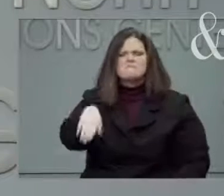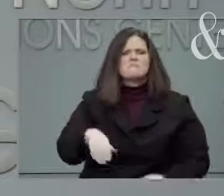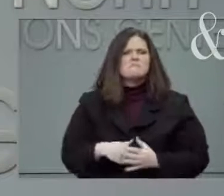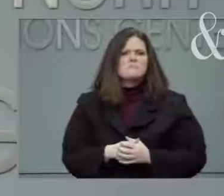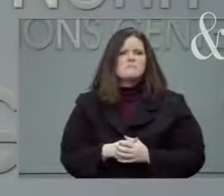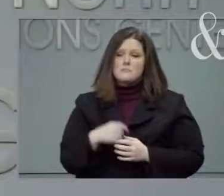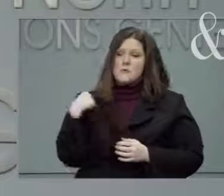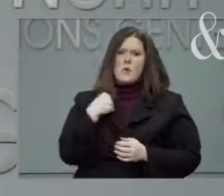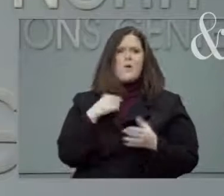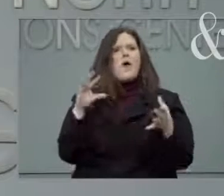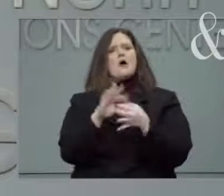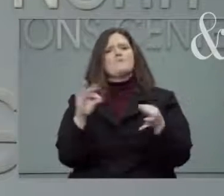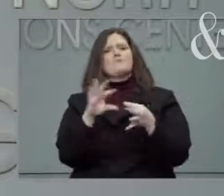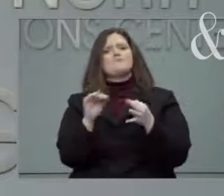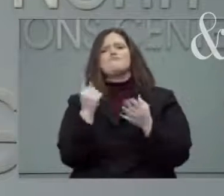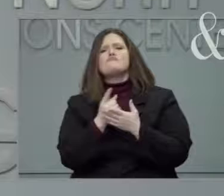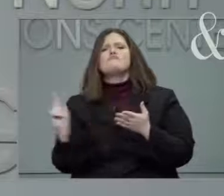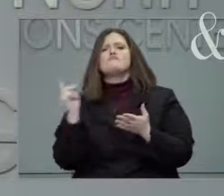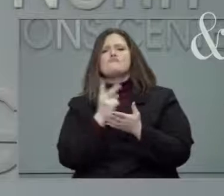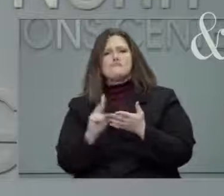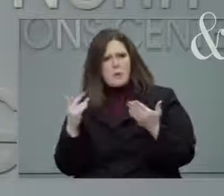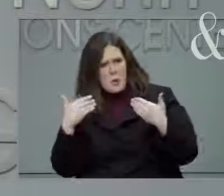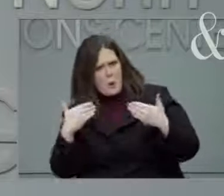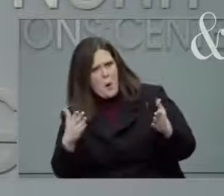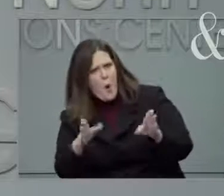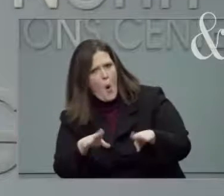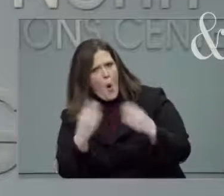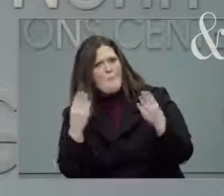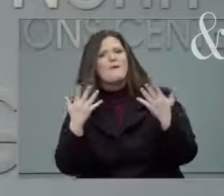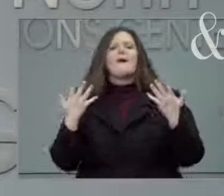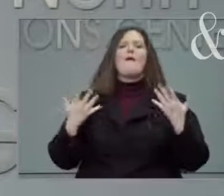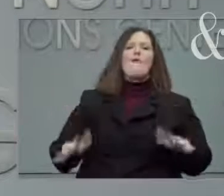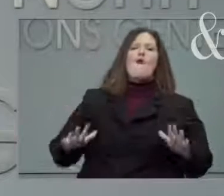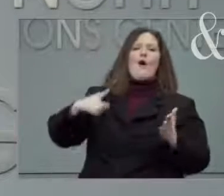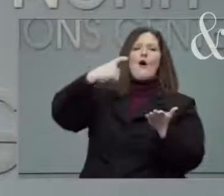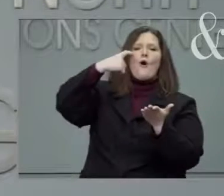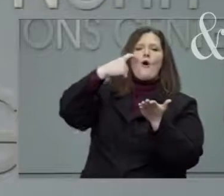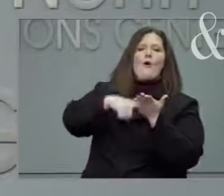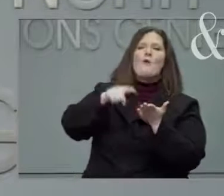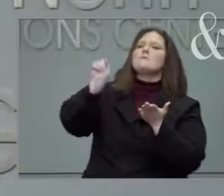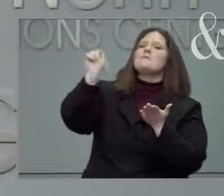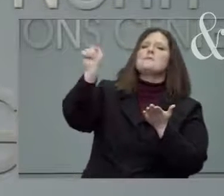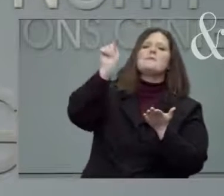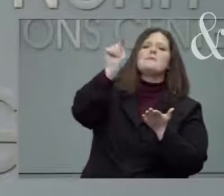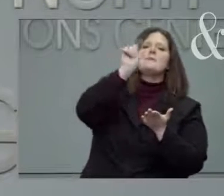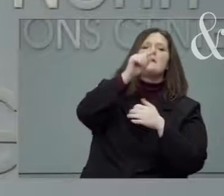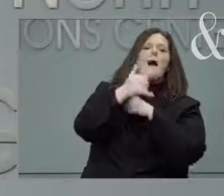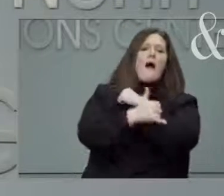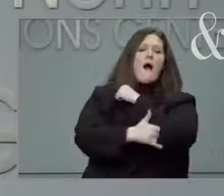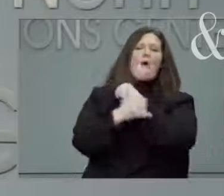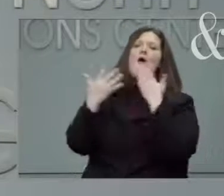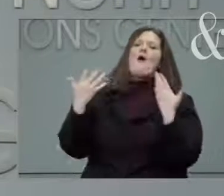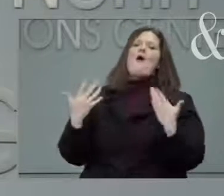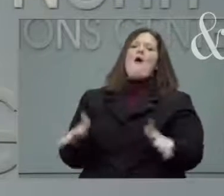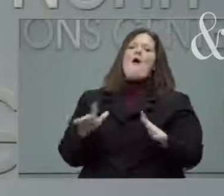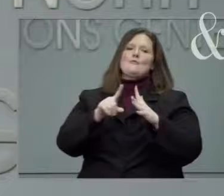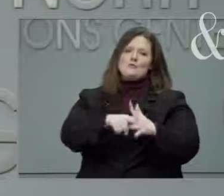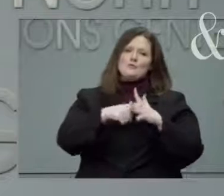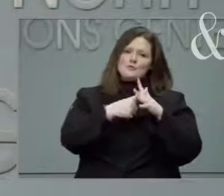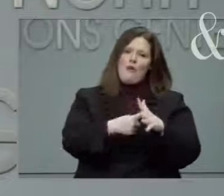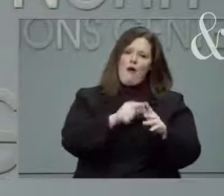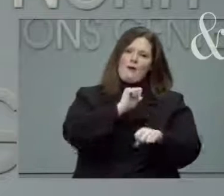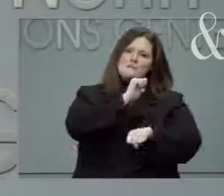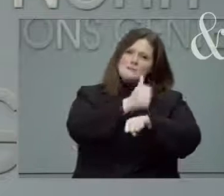local school systems that have begun to set dates and put the processes in place to get the students back